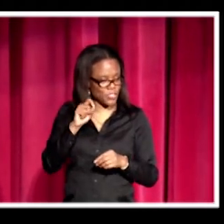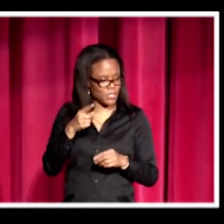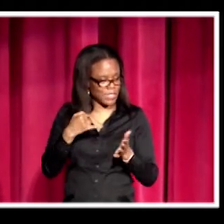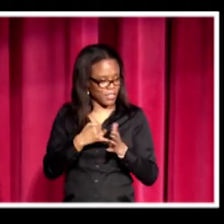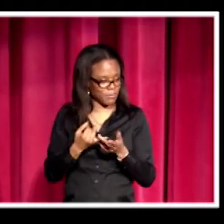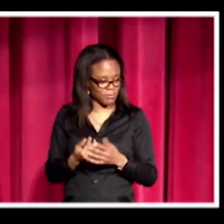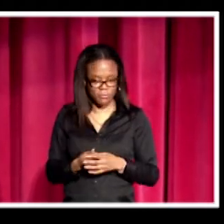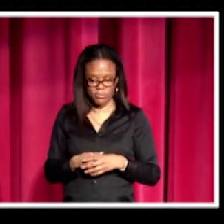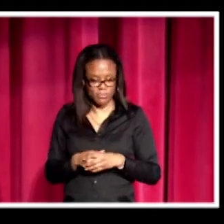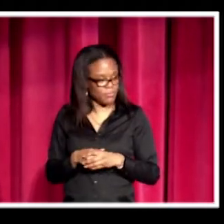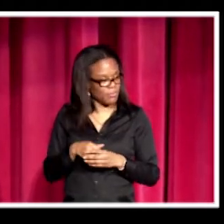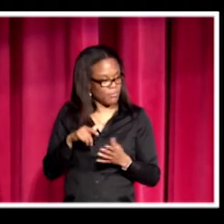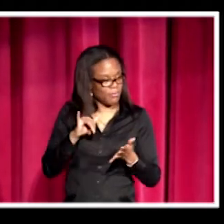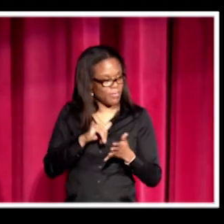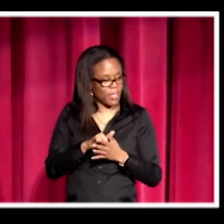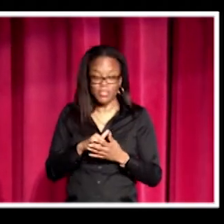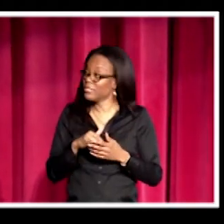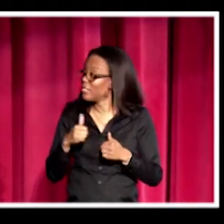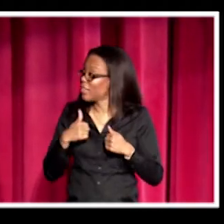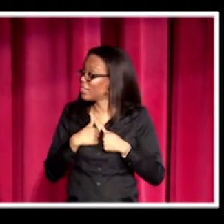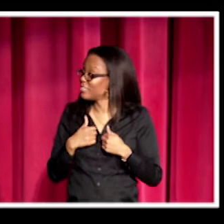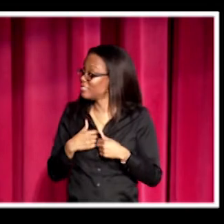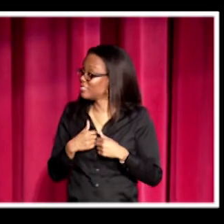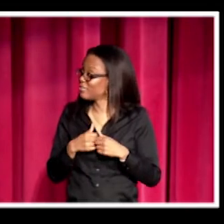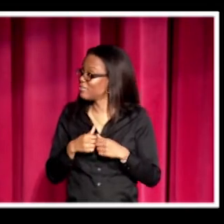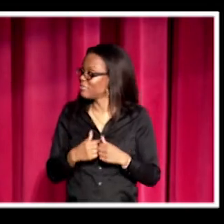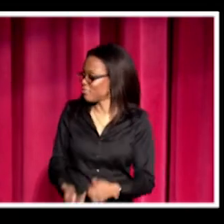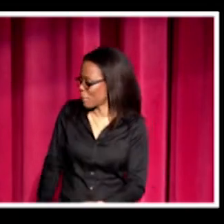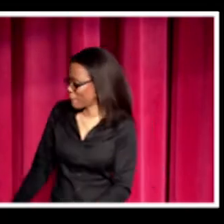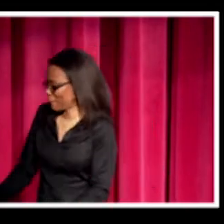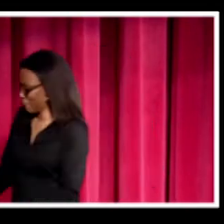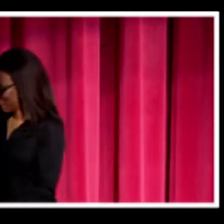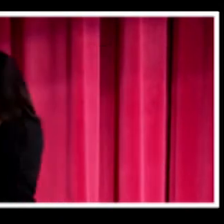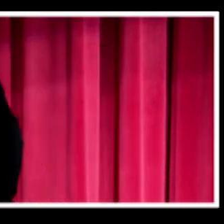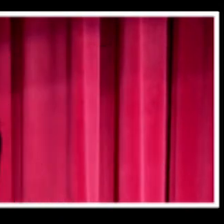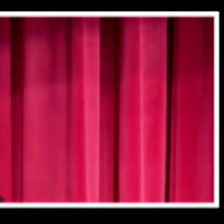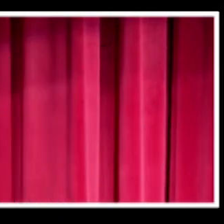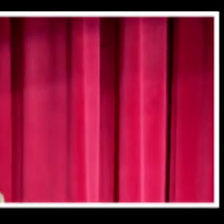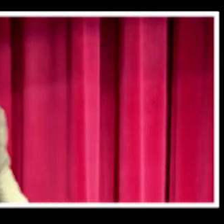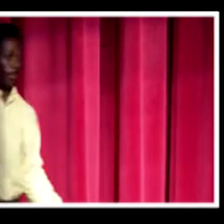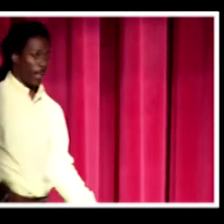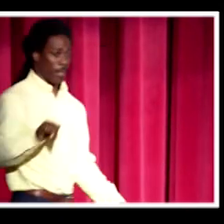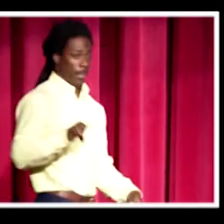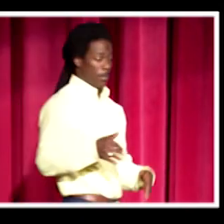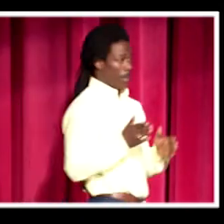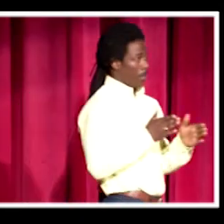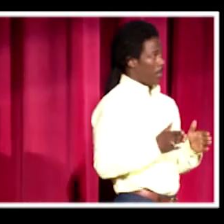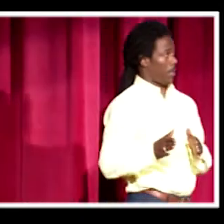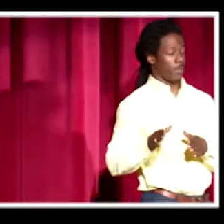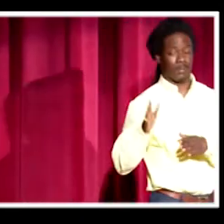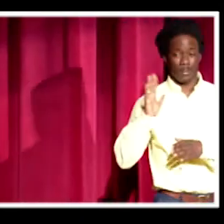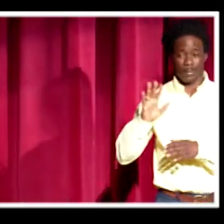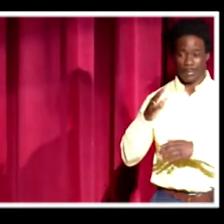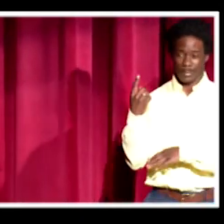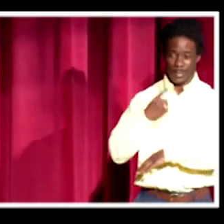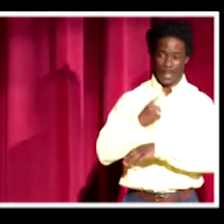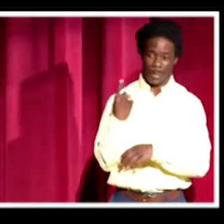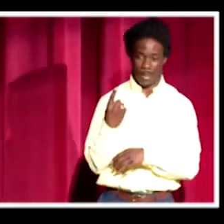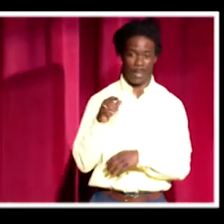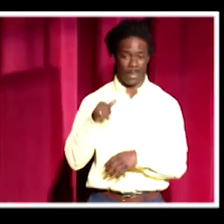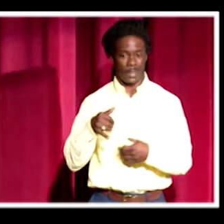it. That has been my plan since day one, and that is my plan